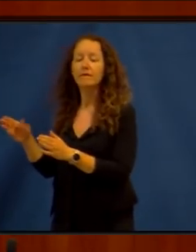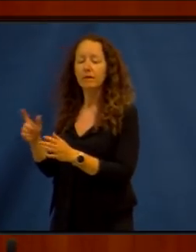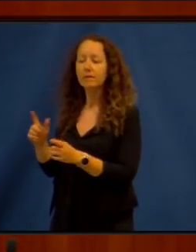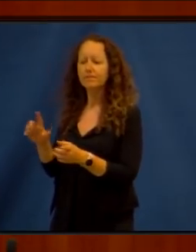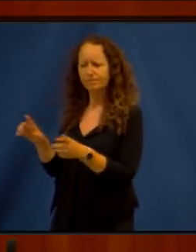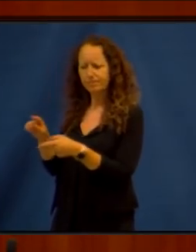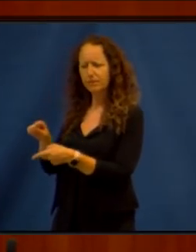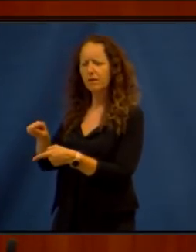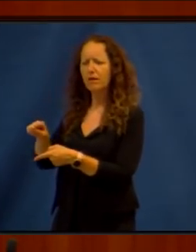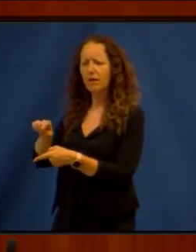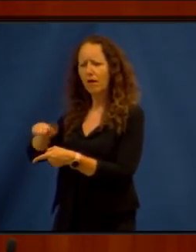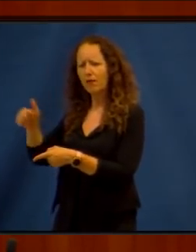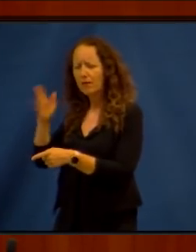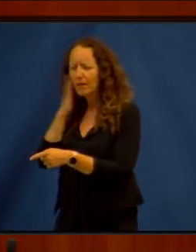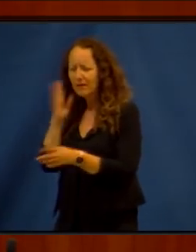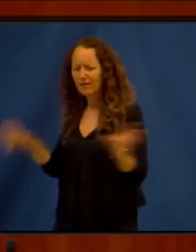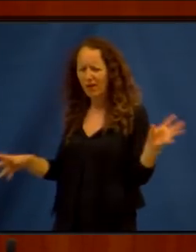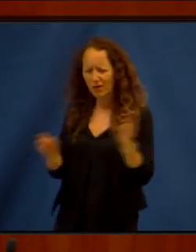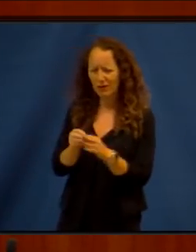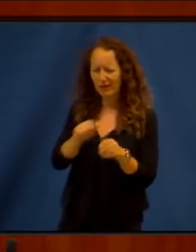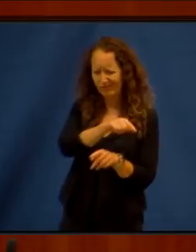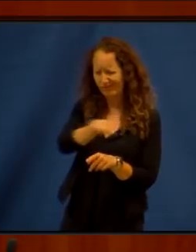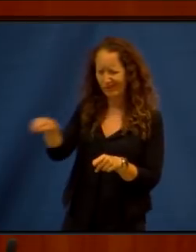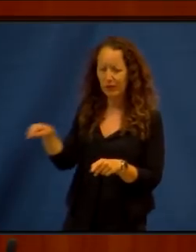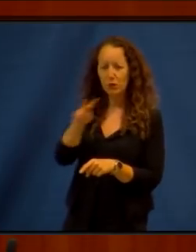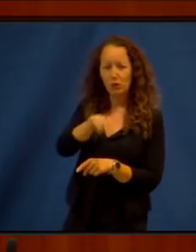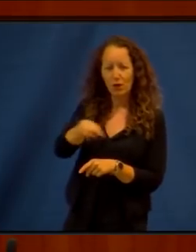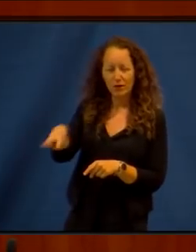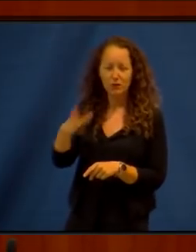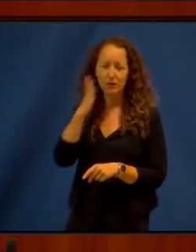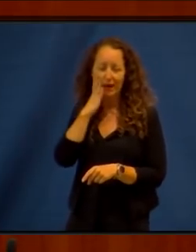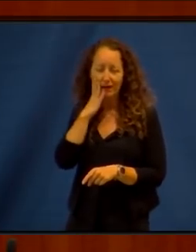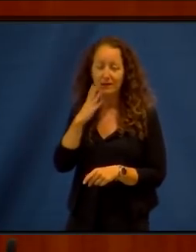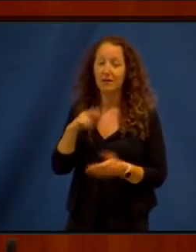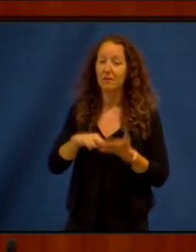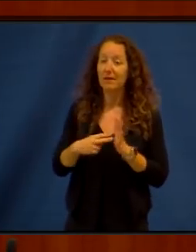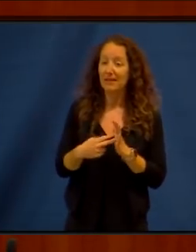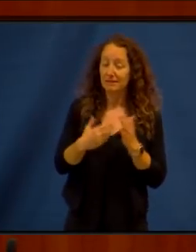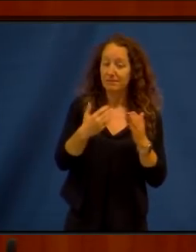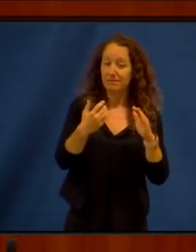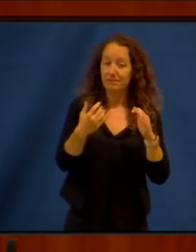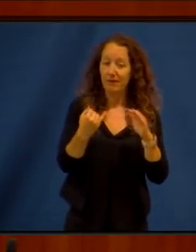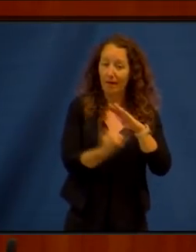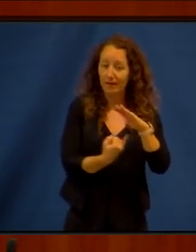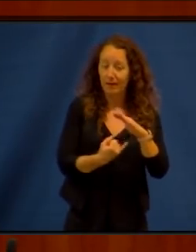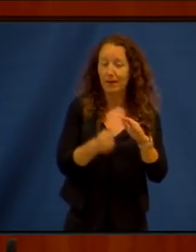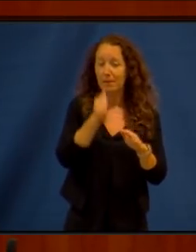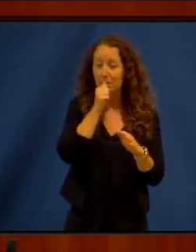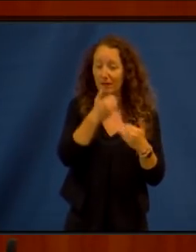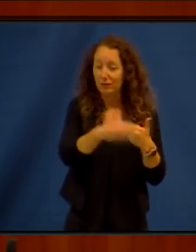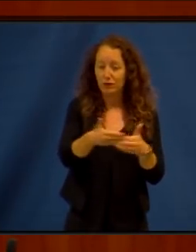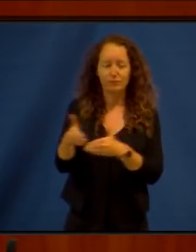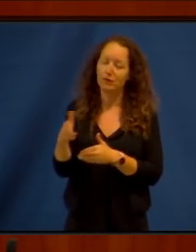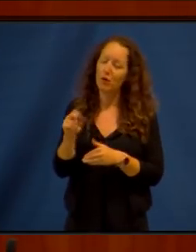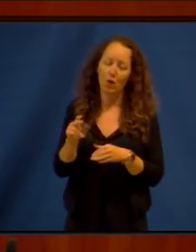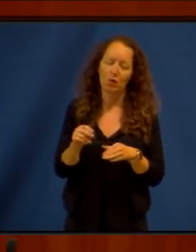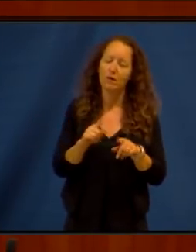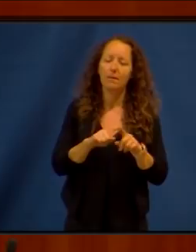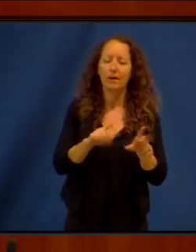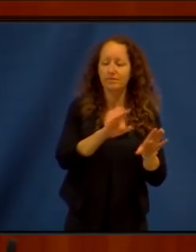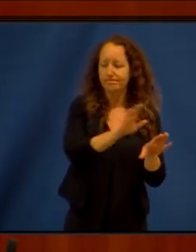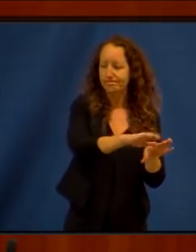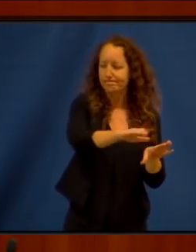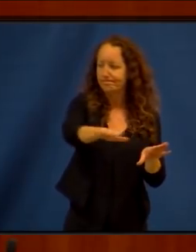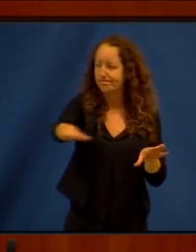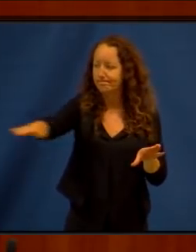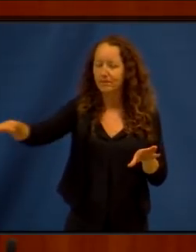critical care beds, and they wouldn't be in private private rooms for isolation. Those would be reserved for patients that are